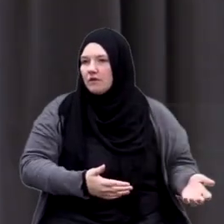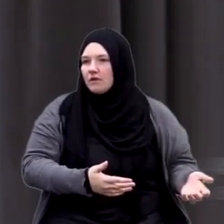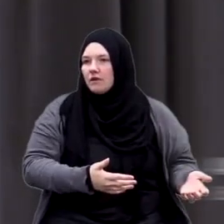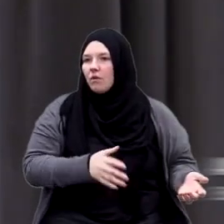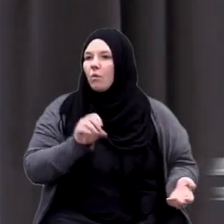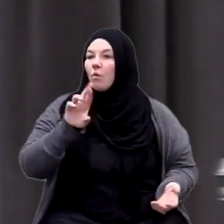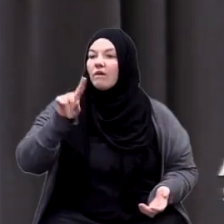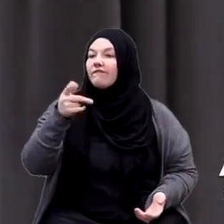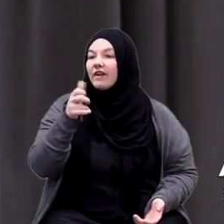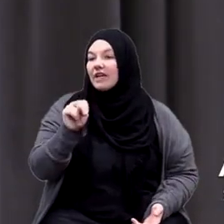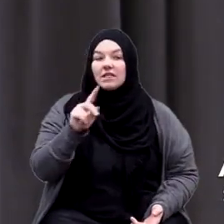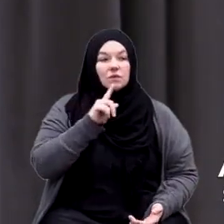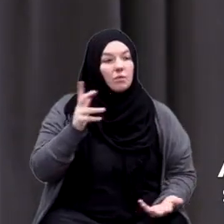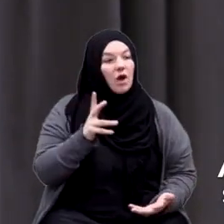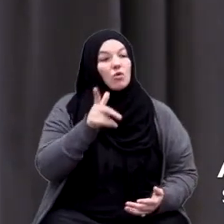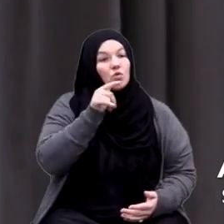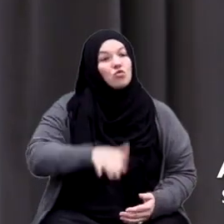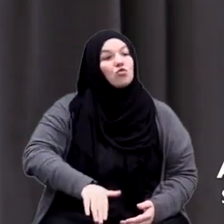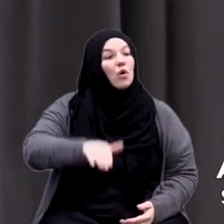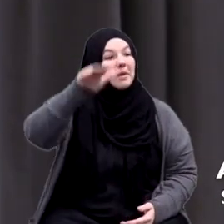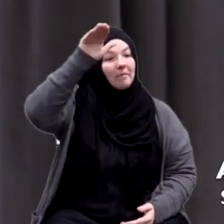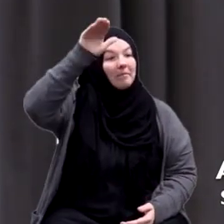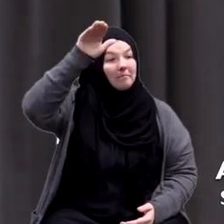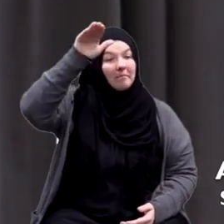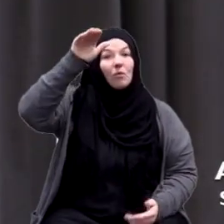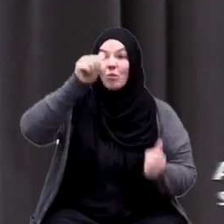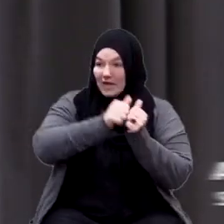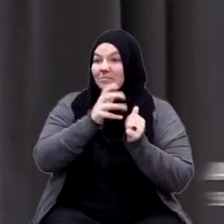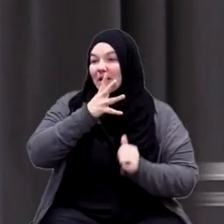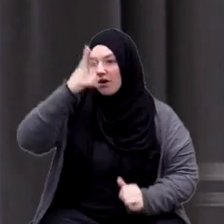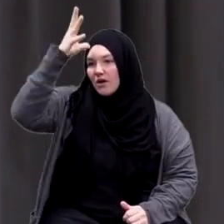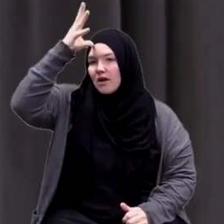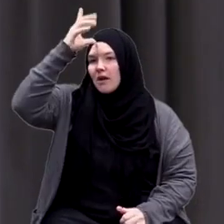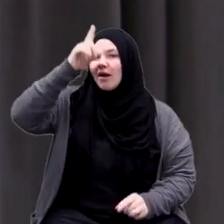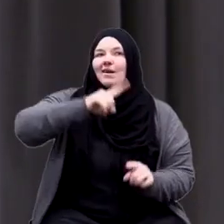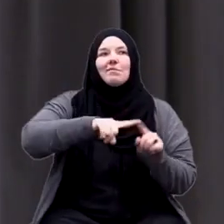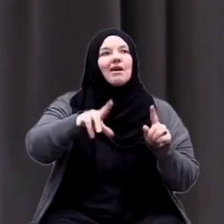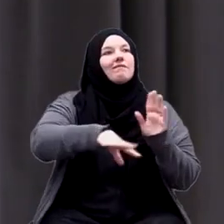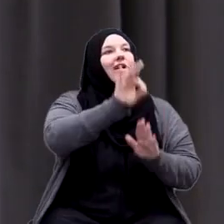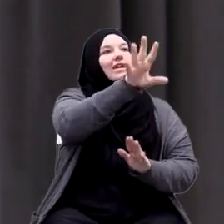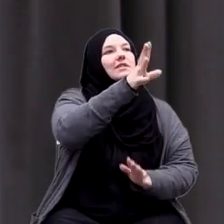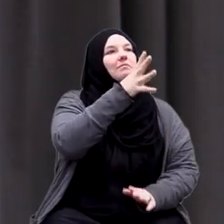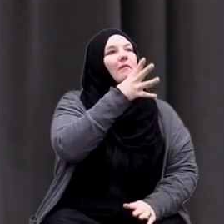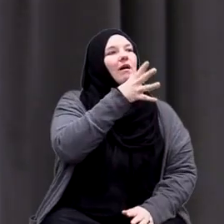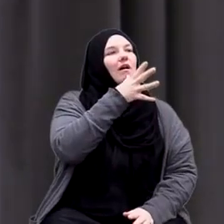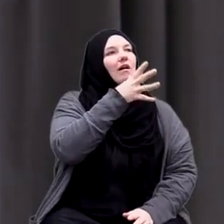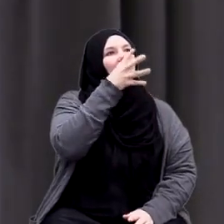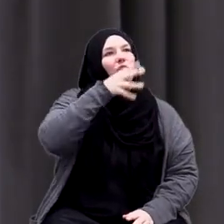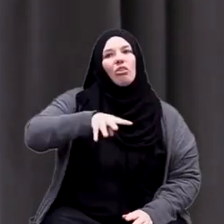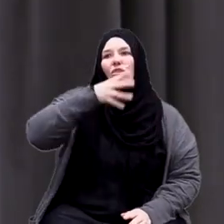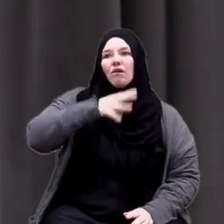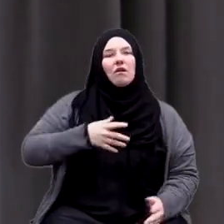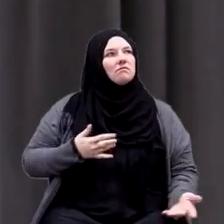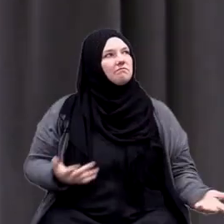indeed is one who grew up to find that his mother neglected him,